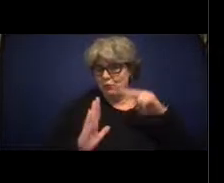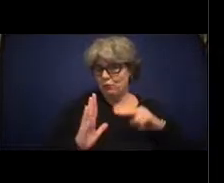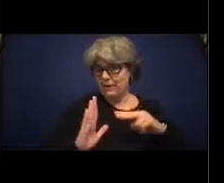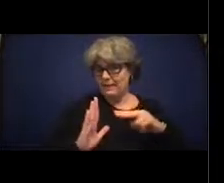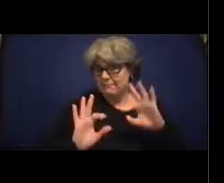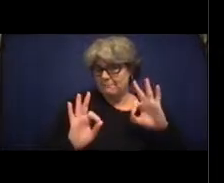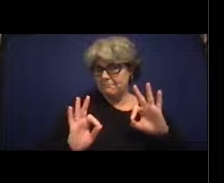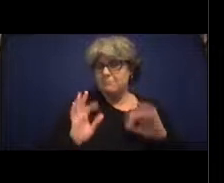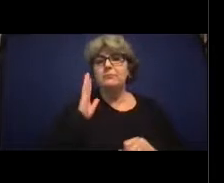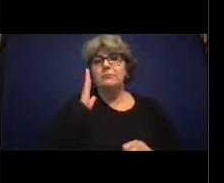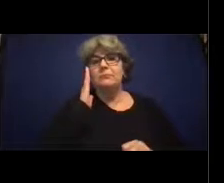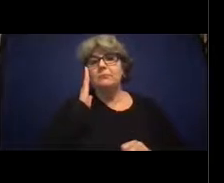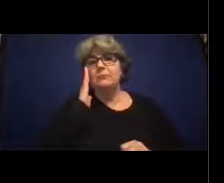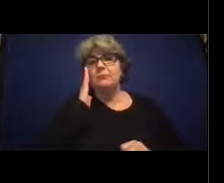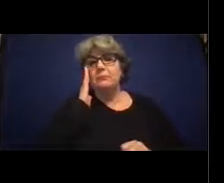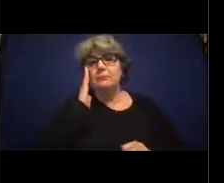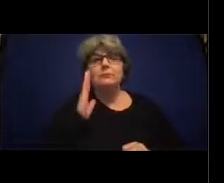so